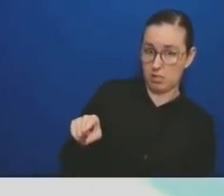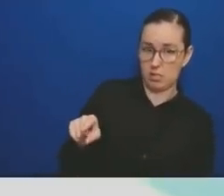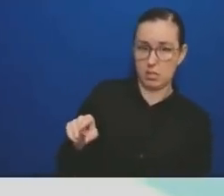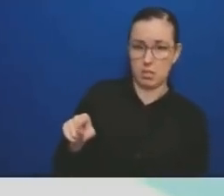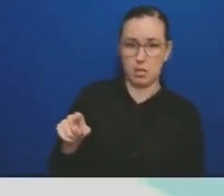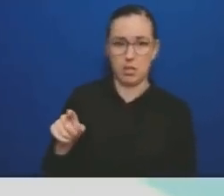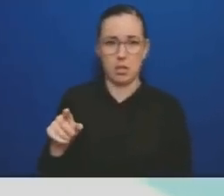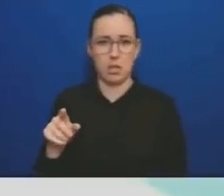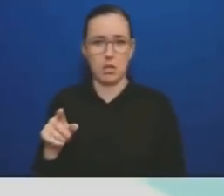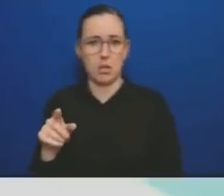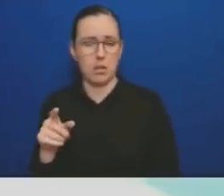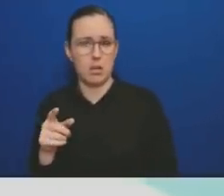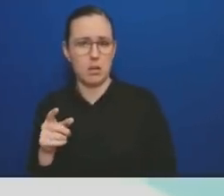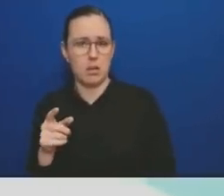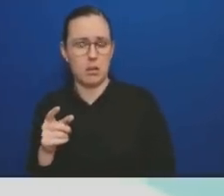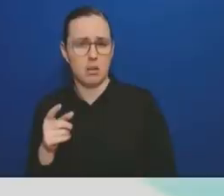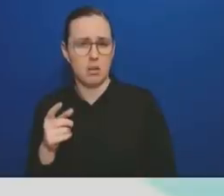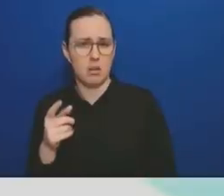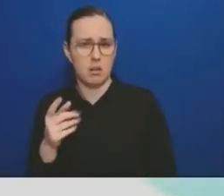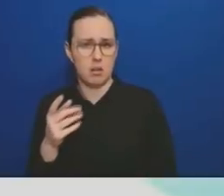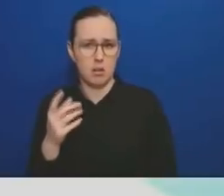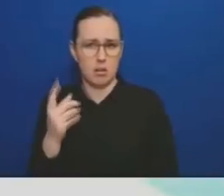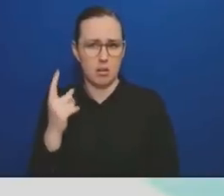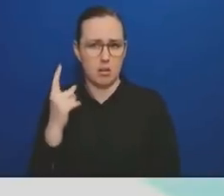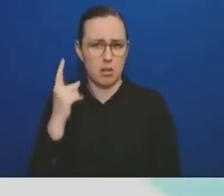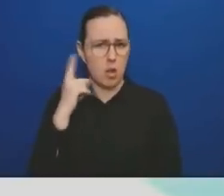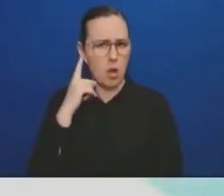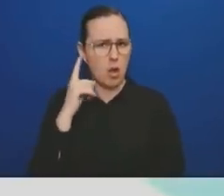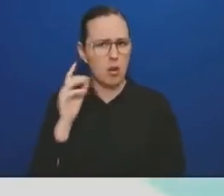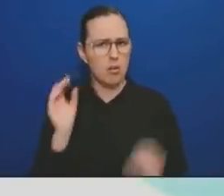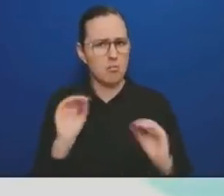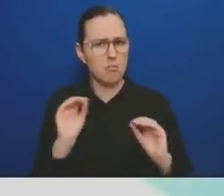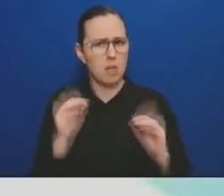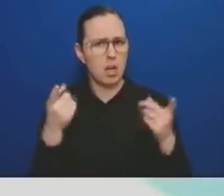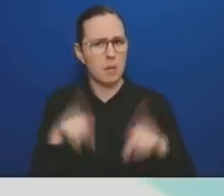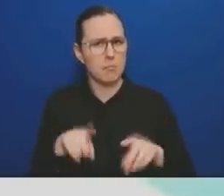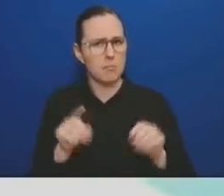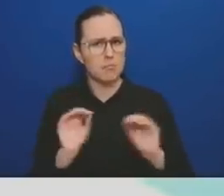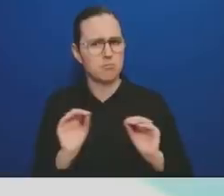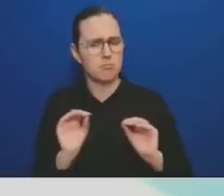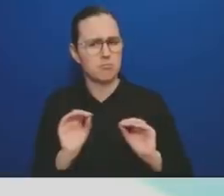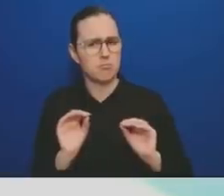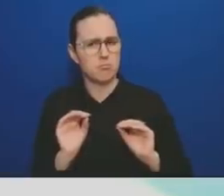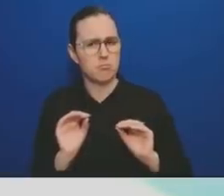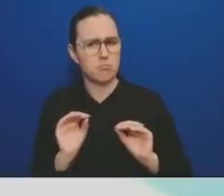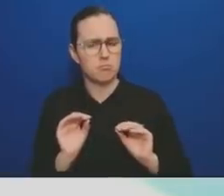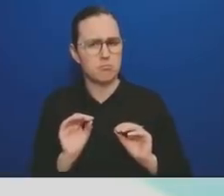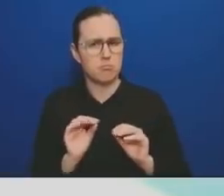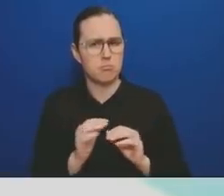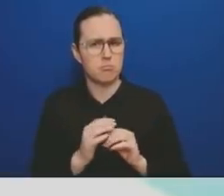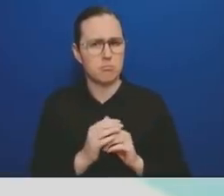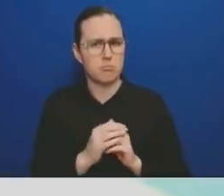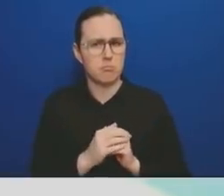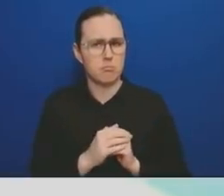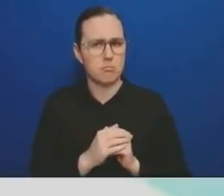negative? Right. Like, I mean, I'm not aware of hearing any transmission. COVID patients in.